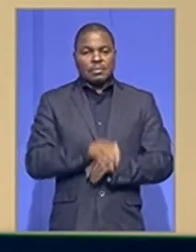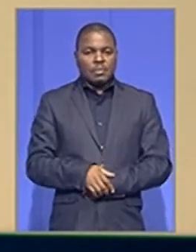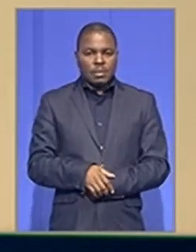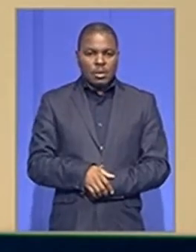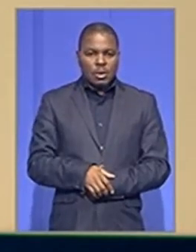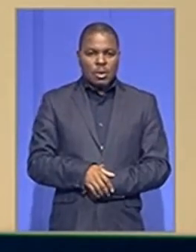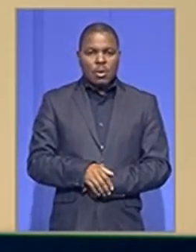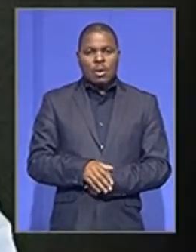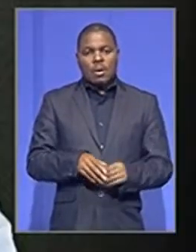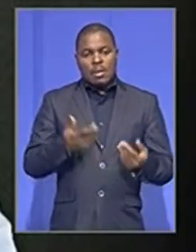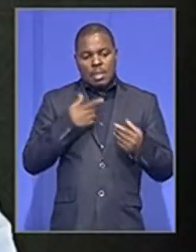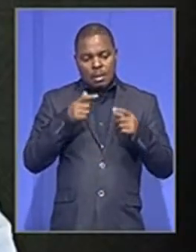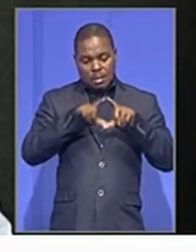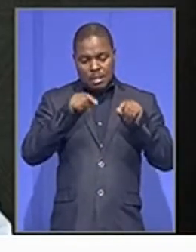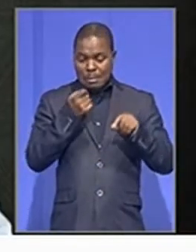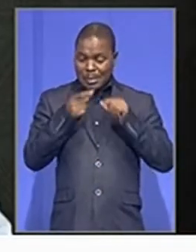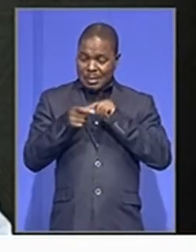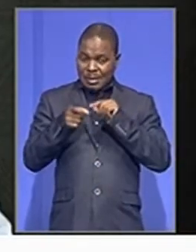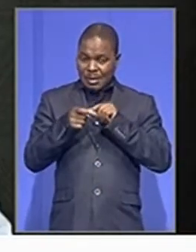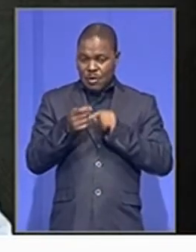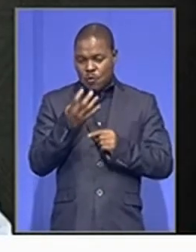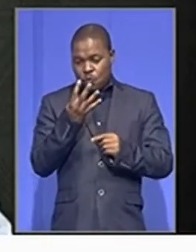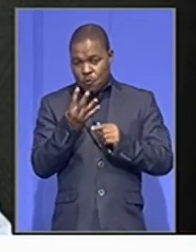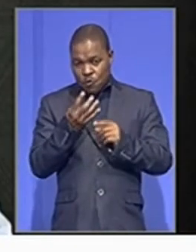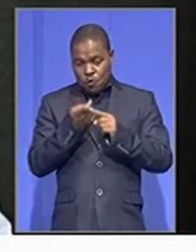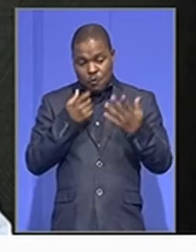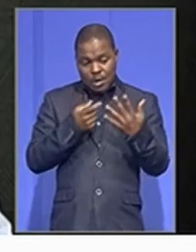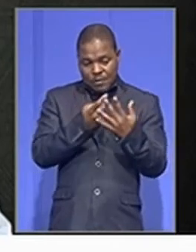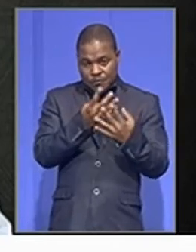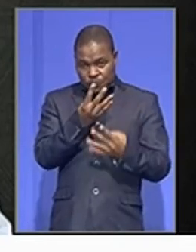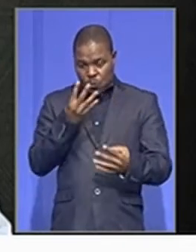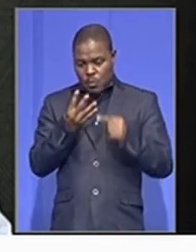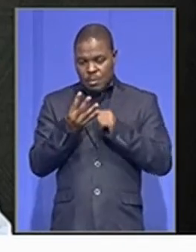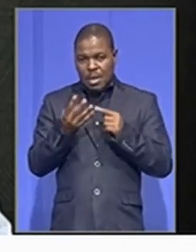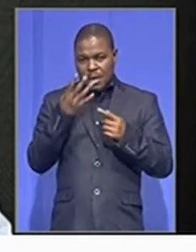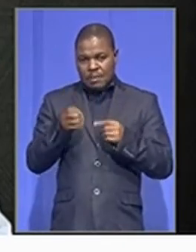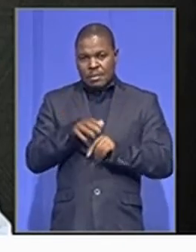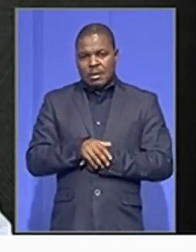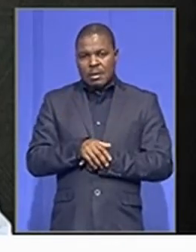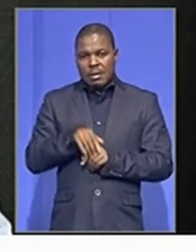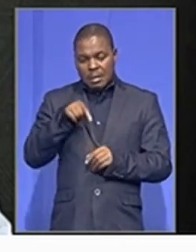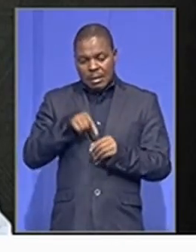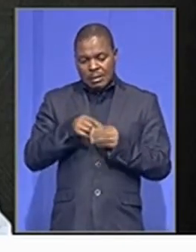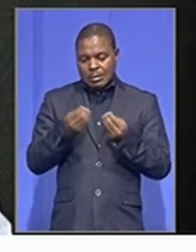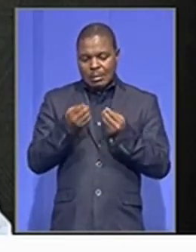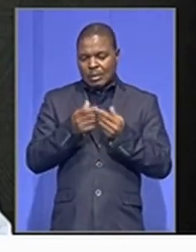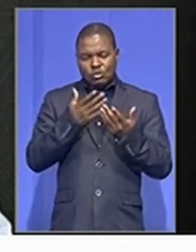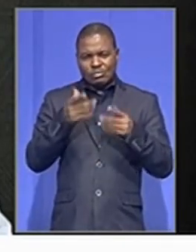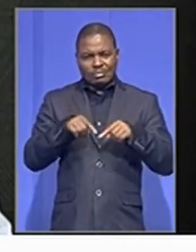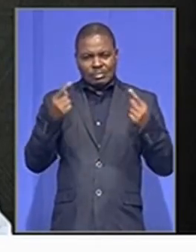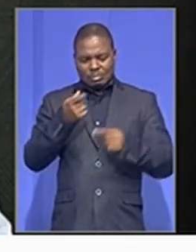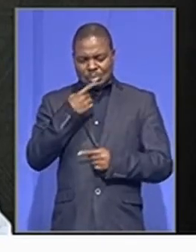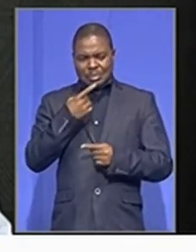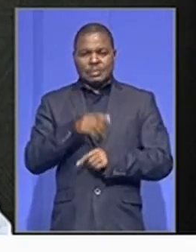that 4 out of the 5 tablet formulations actually had at least one undeclared pharmaceutical ingredient or